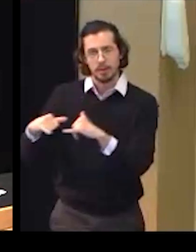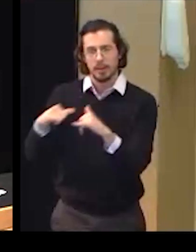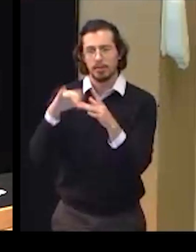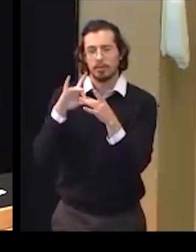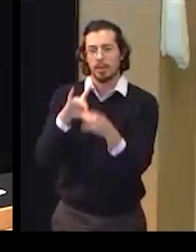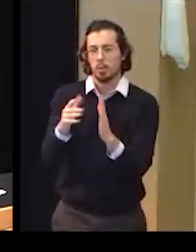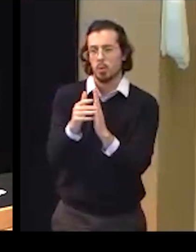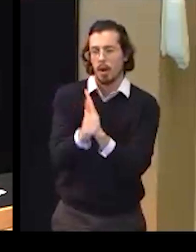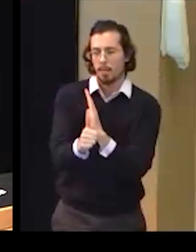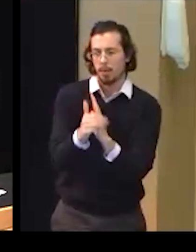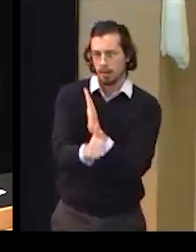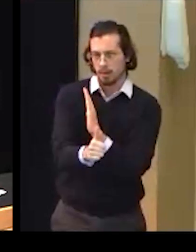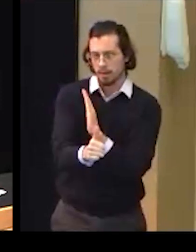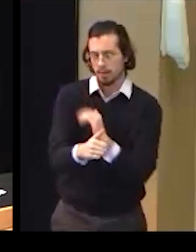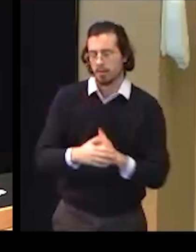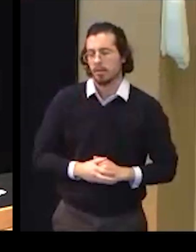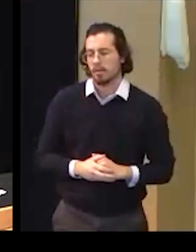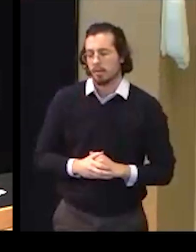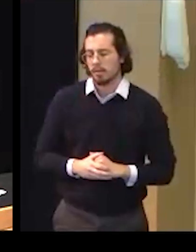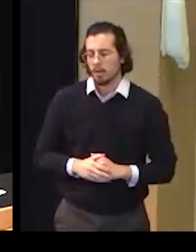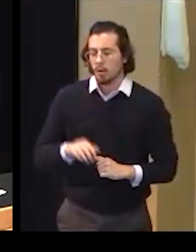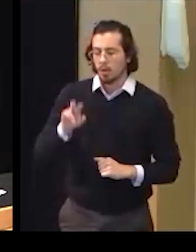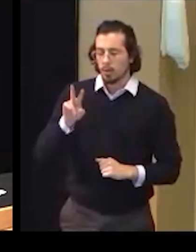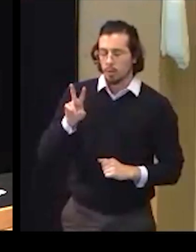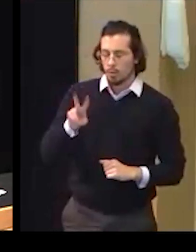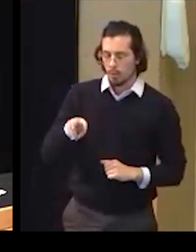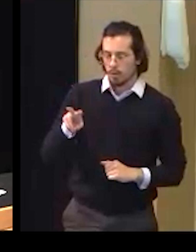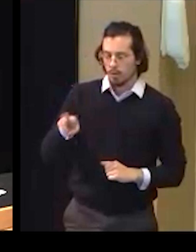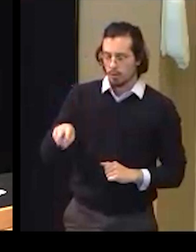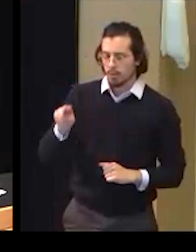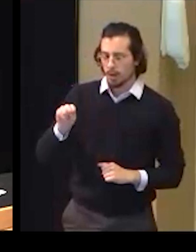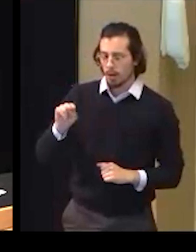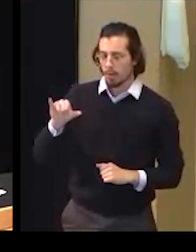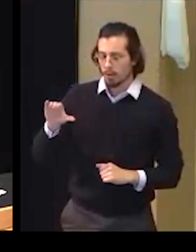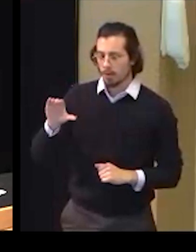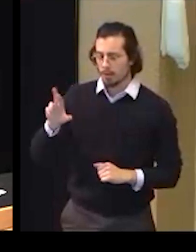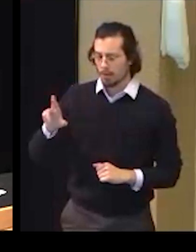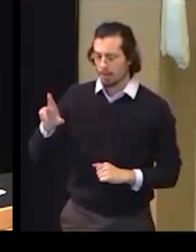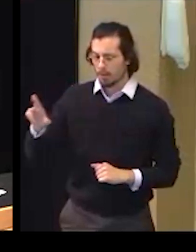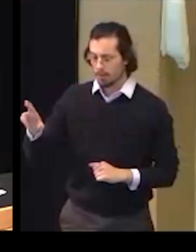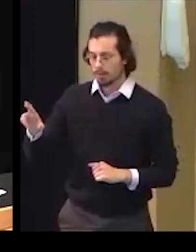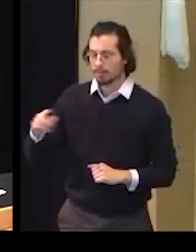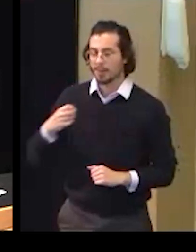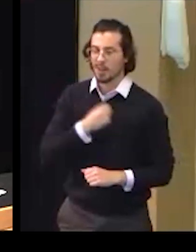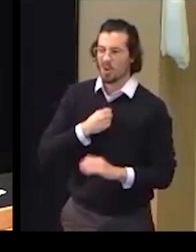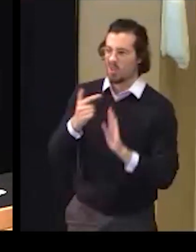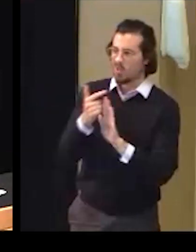is Rule 1.1, 22 NYCRR, this is attorney talk, apologize,